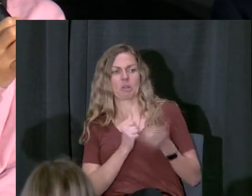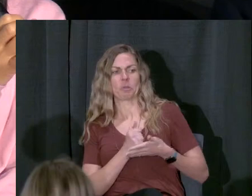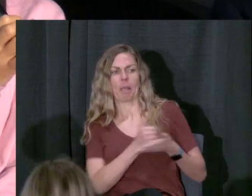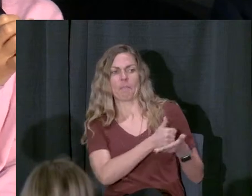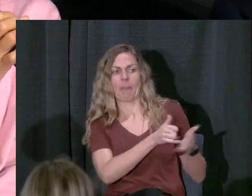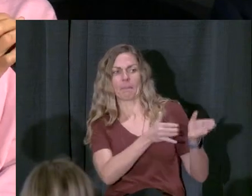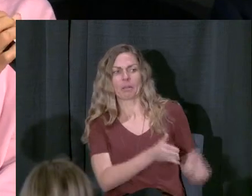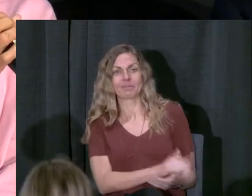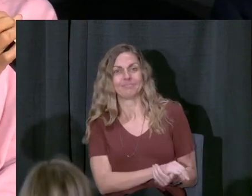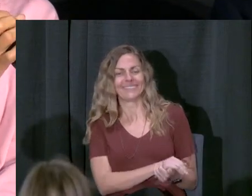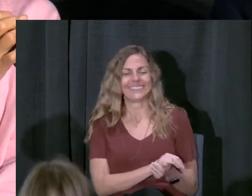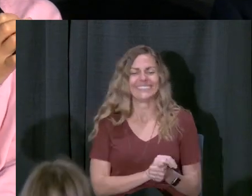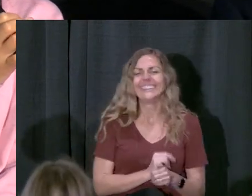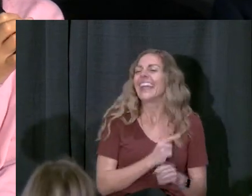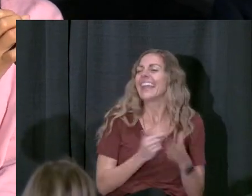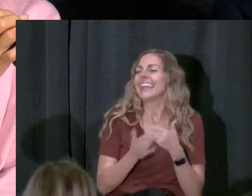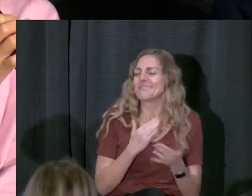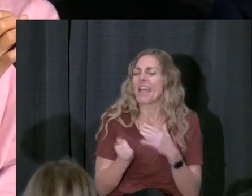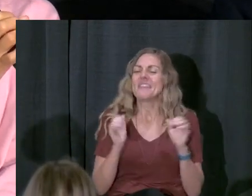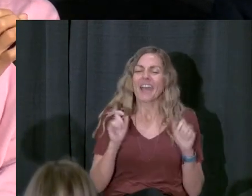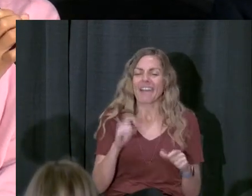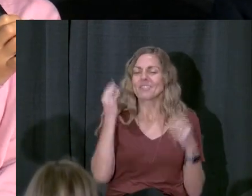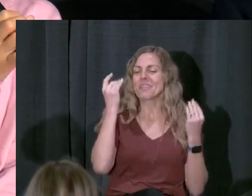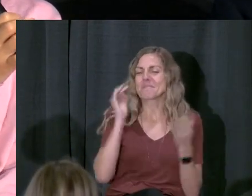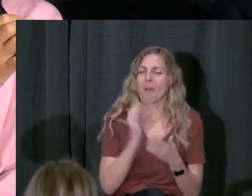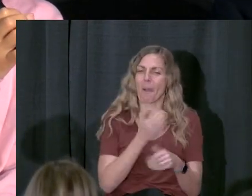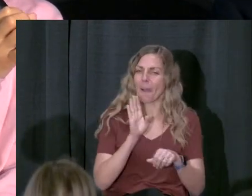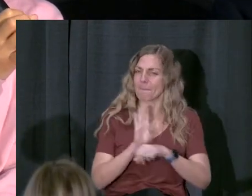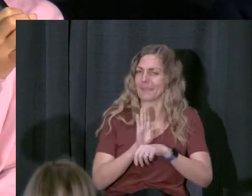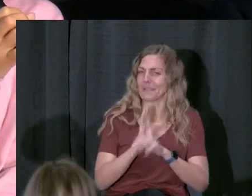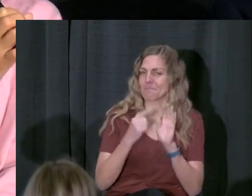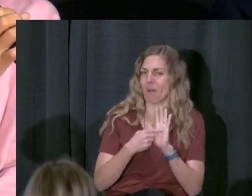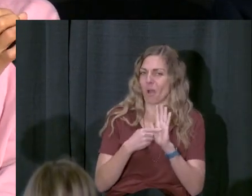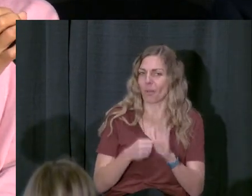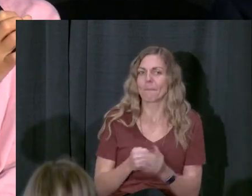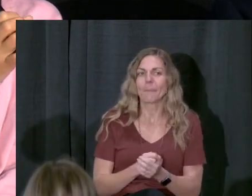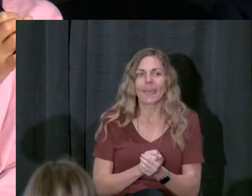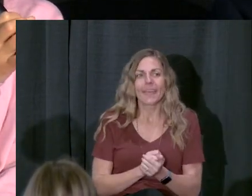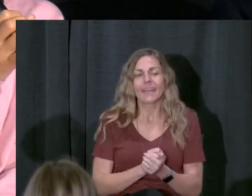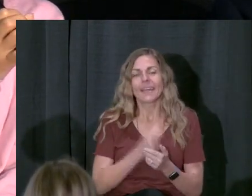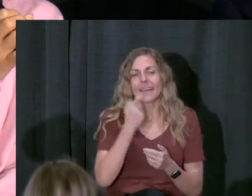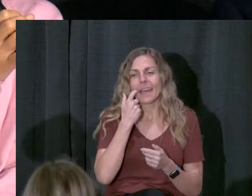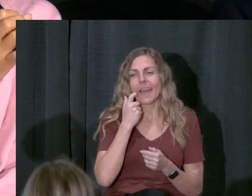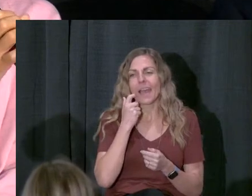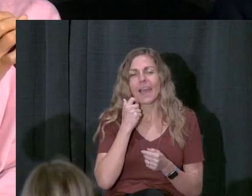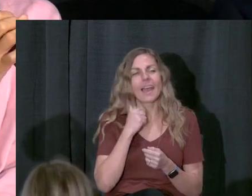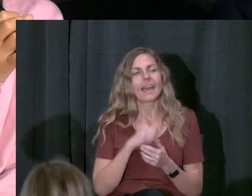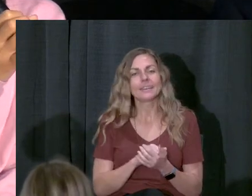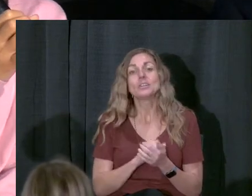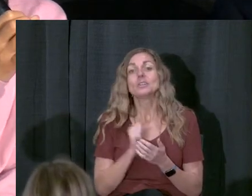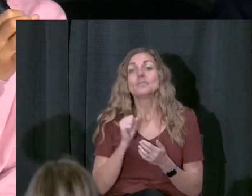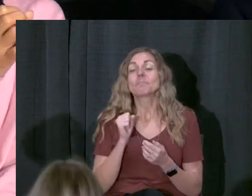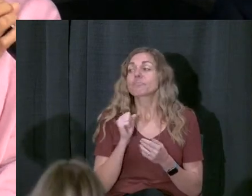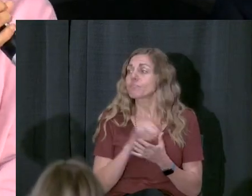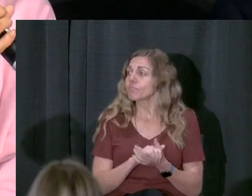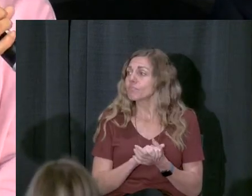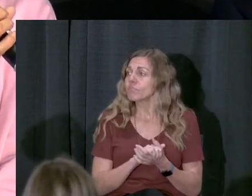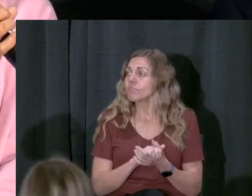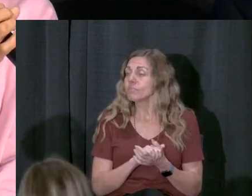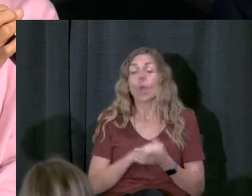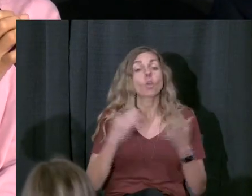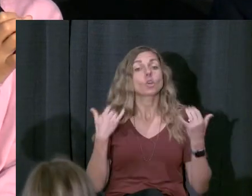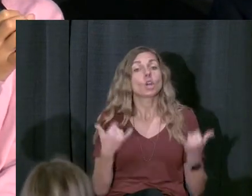model. And then another, the fourth one is the infrastructure challenge. So